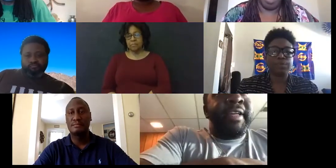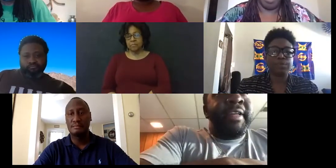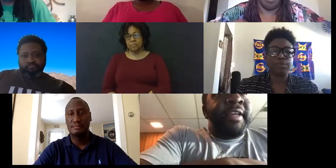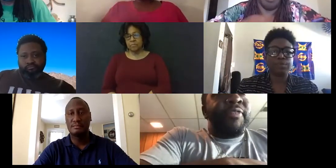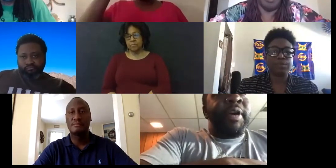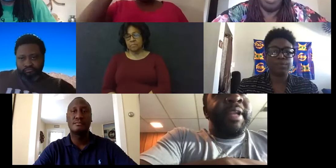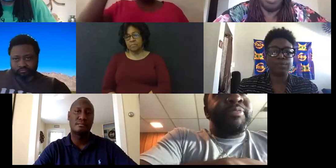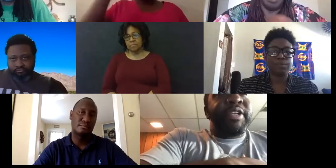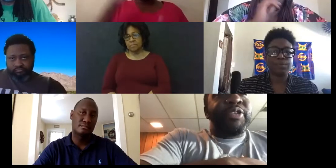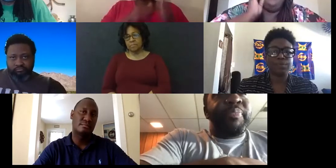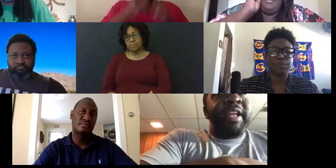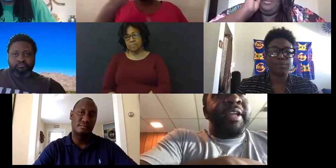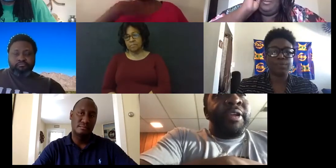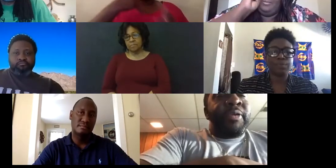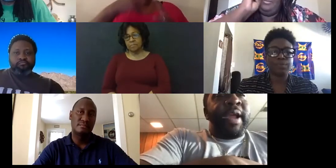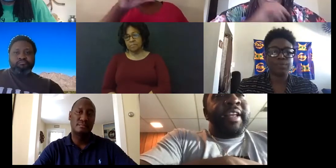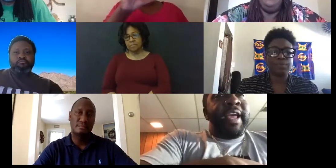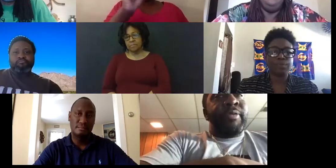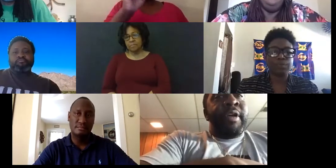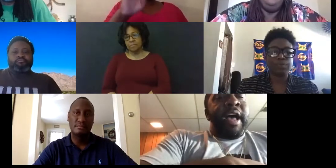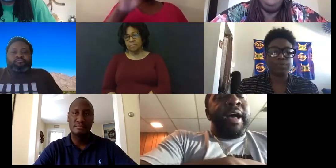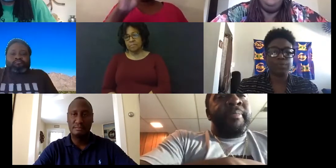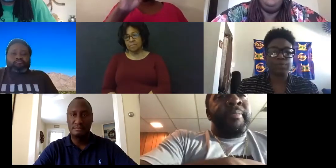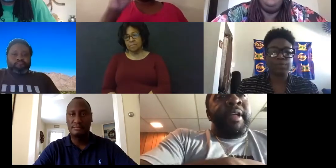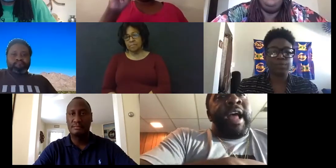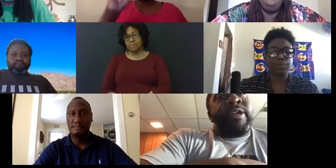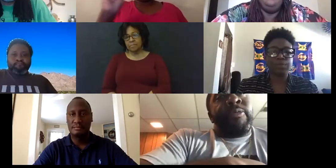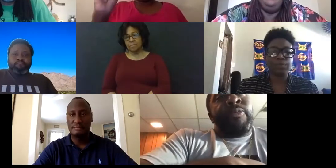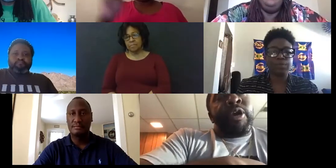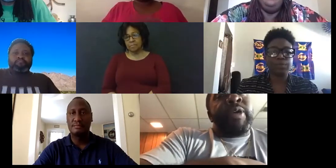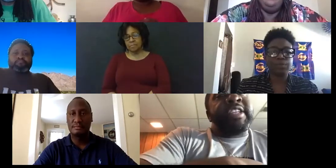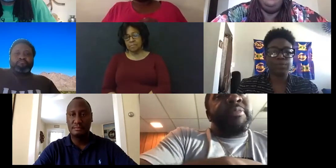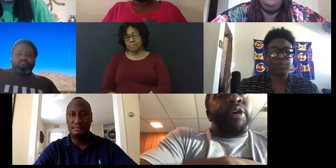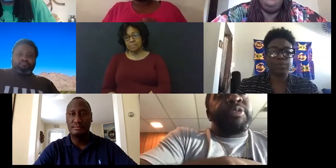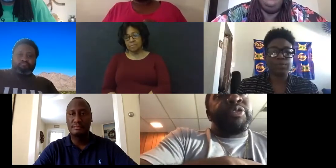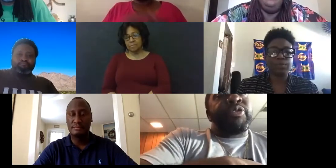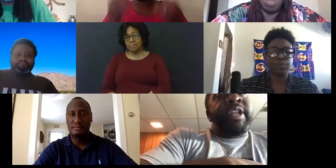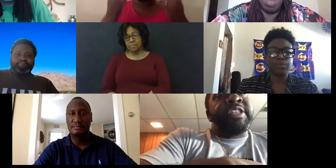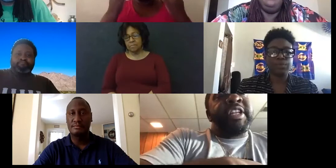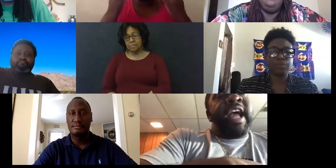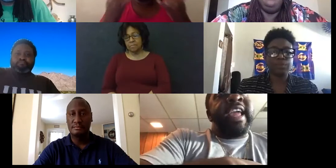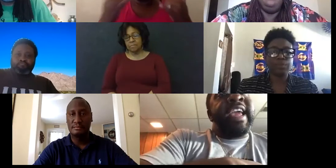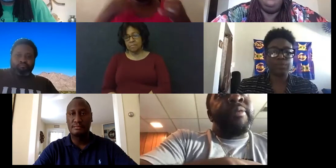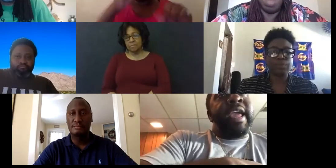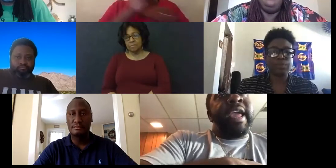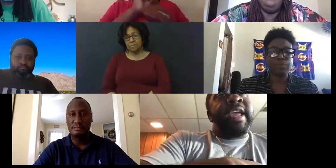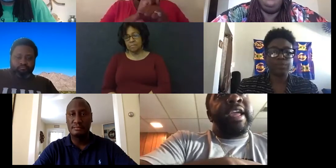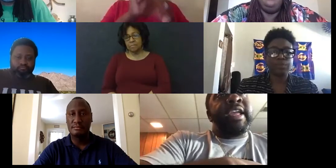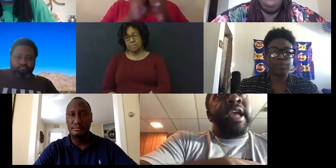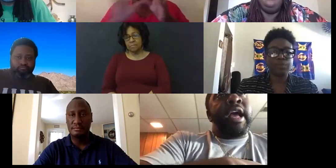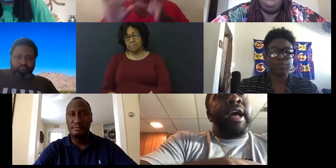Hi, everyone. My name is Lester Bennett. Right now, I work with Casey Ball Supports Coordination. I am